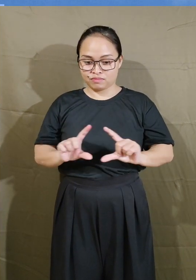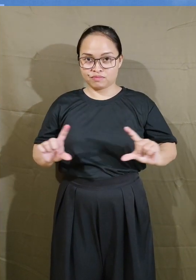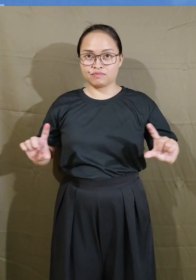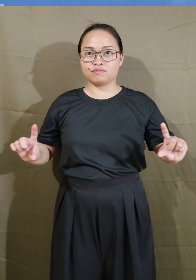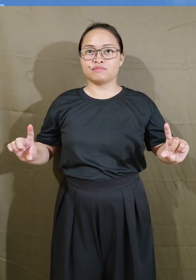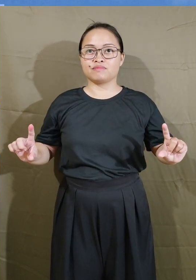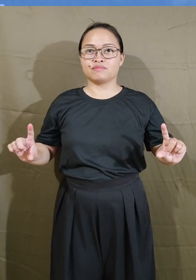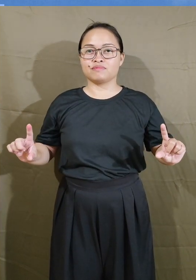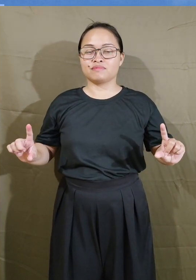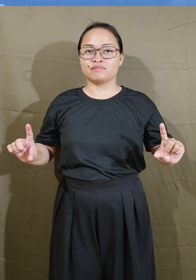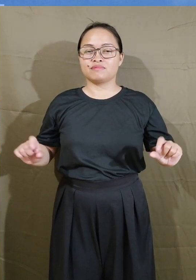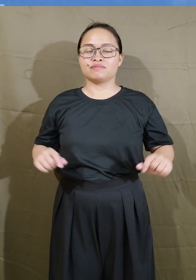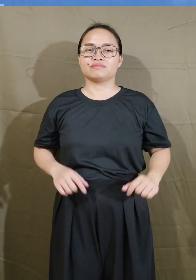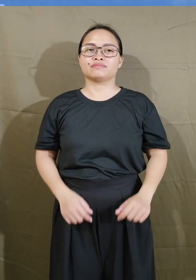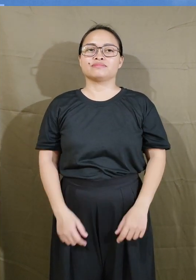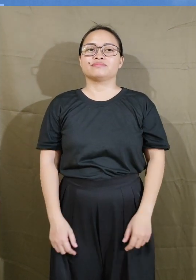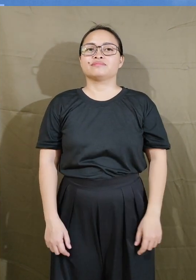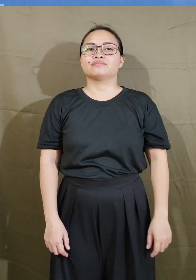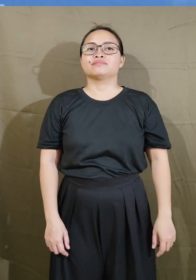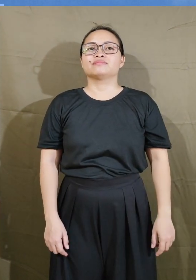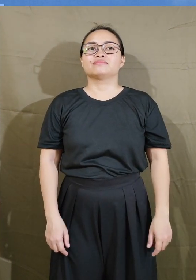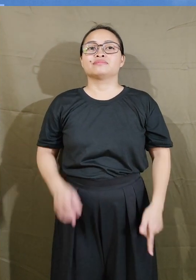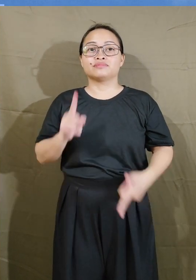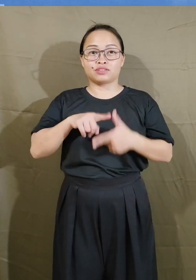difference of the two numbers.